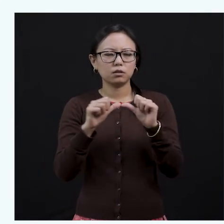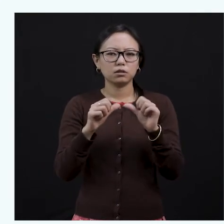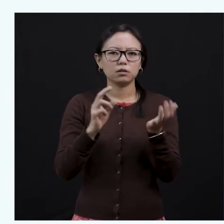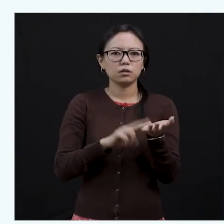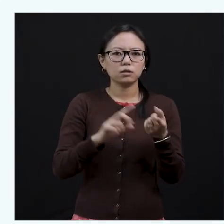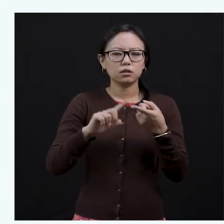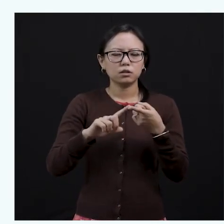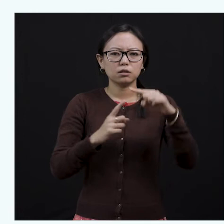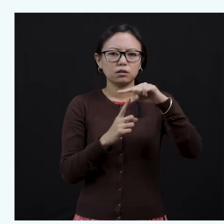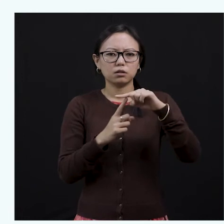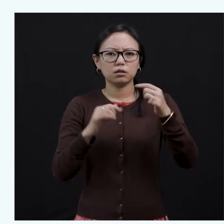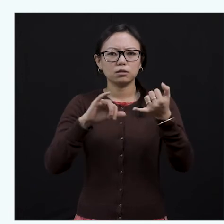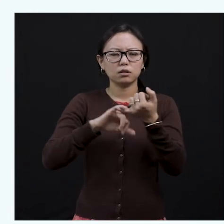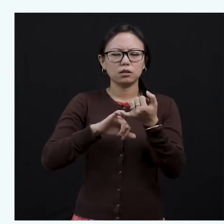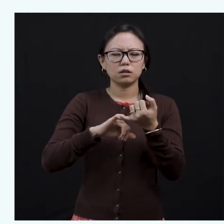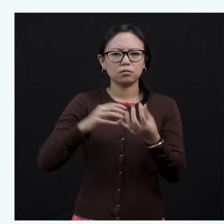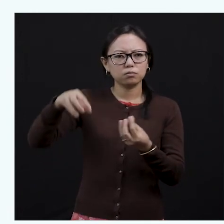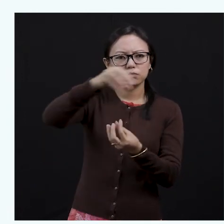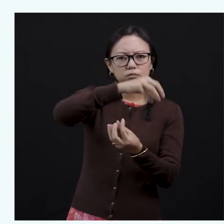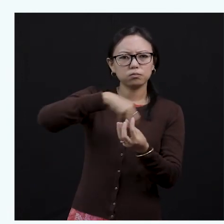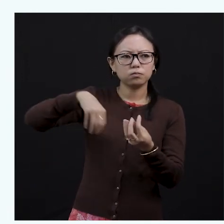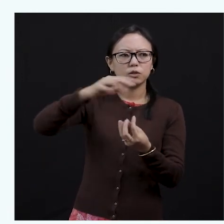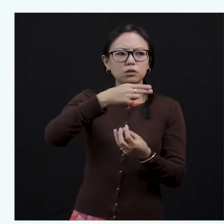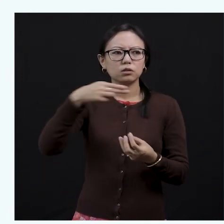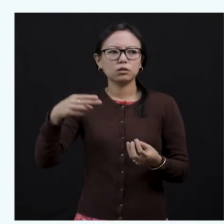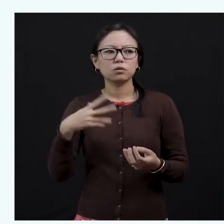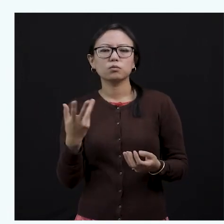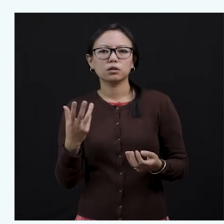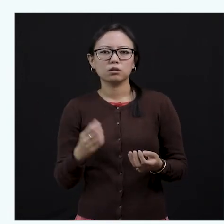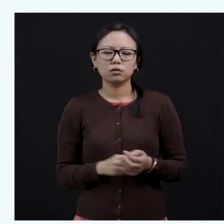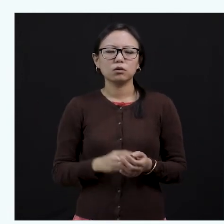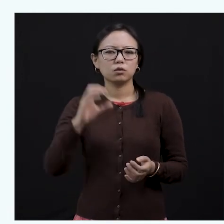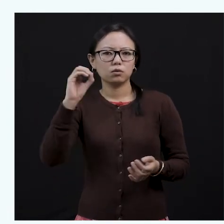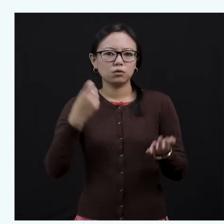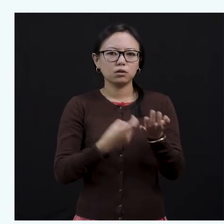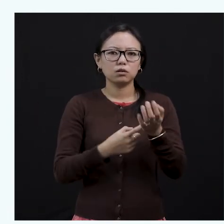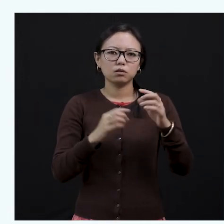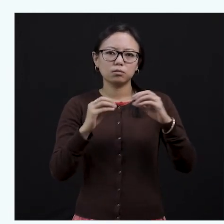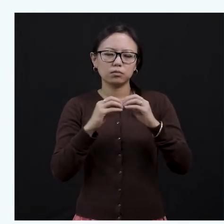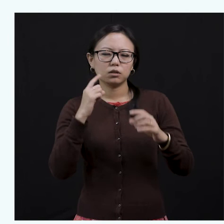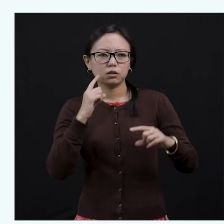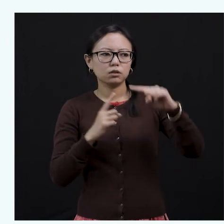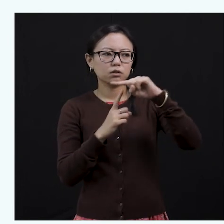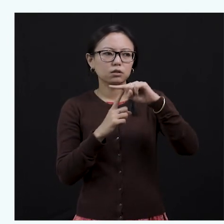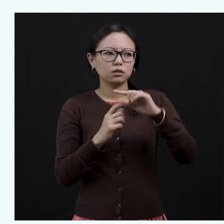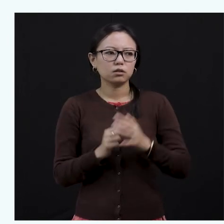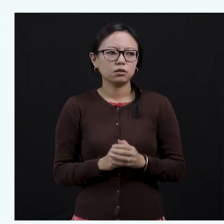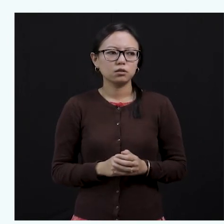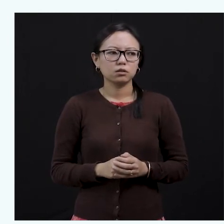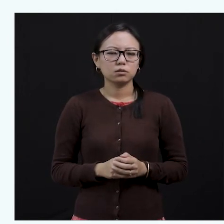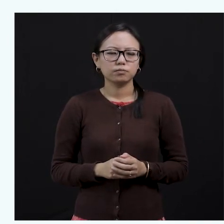is orbit. Next, number 2, the smallest ocean in the world is